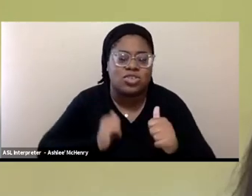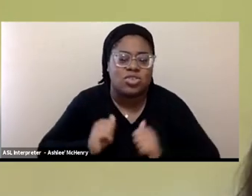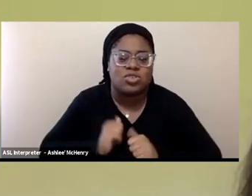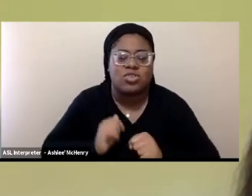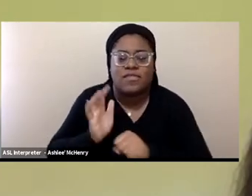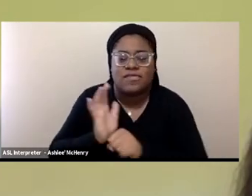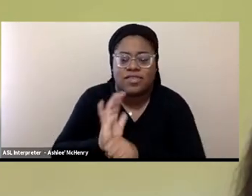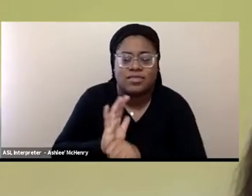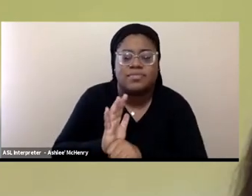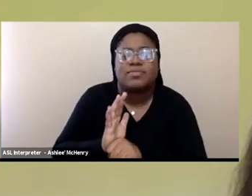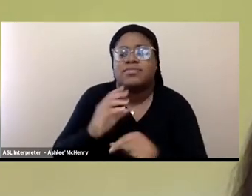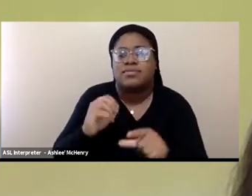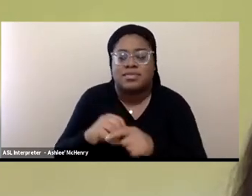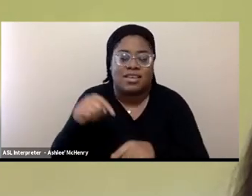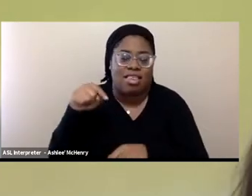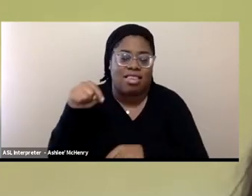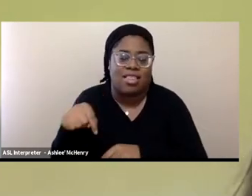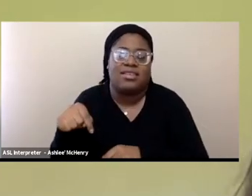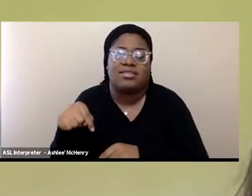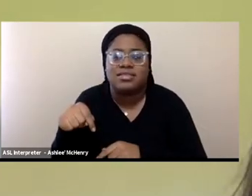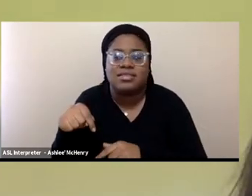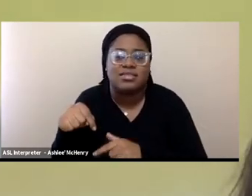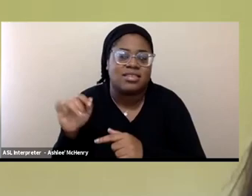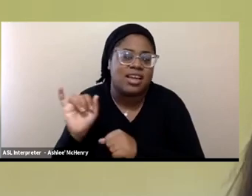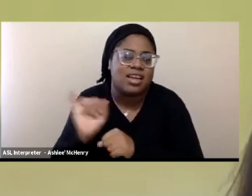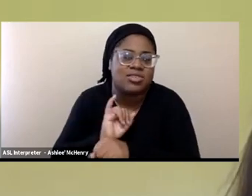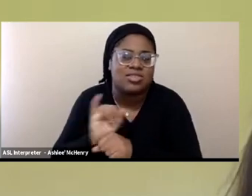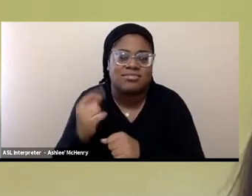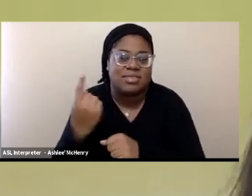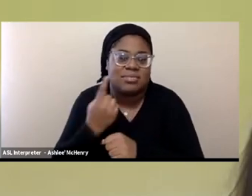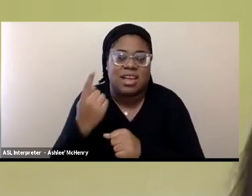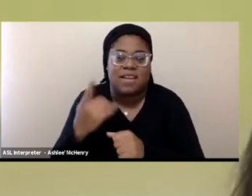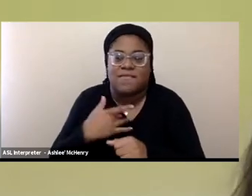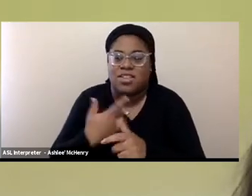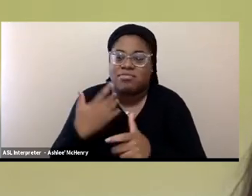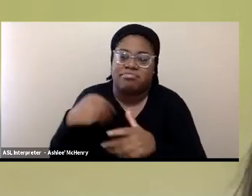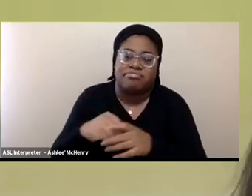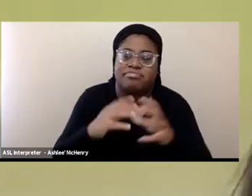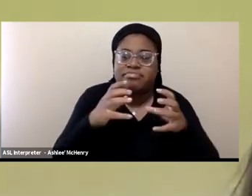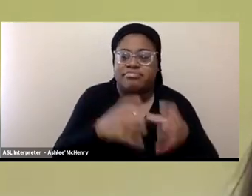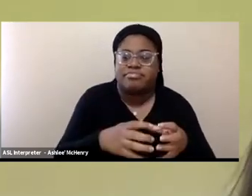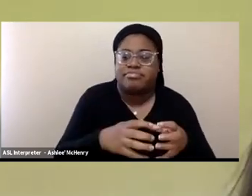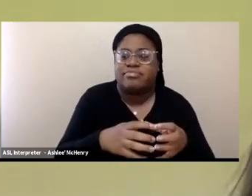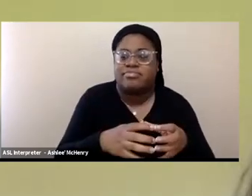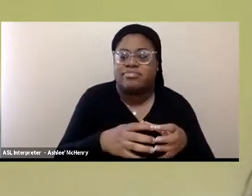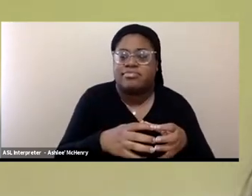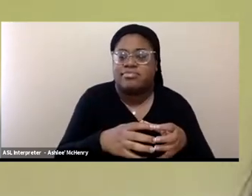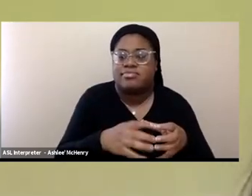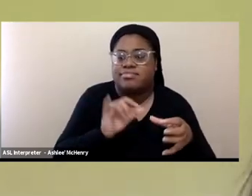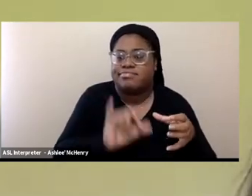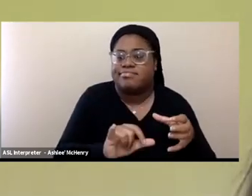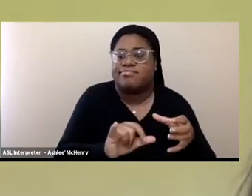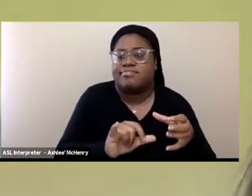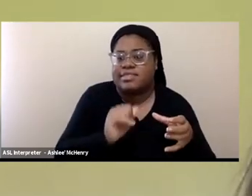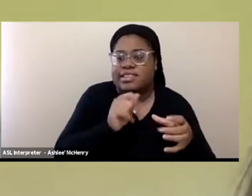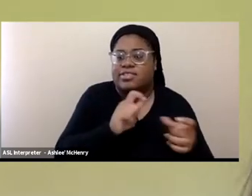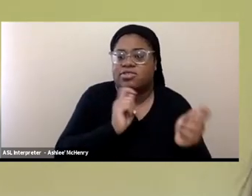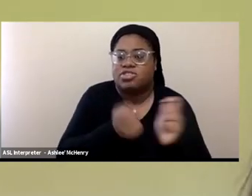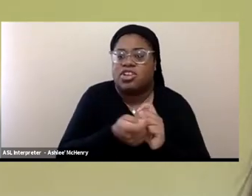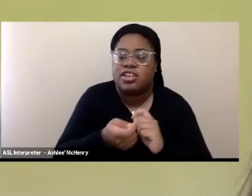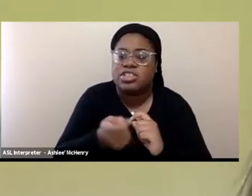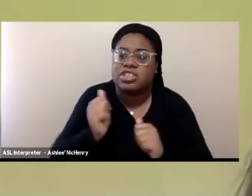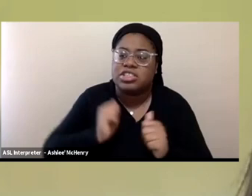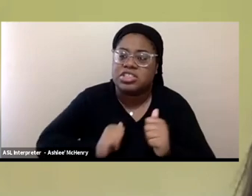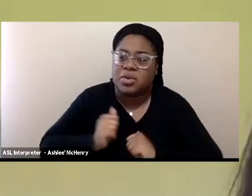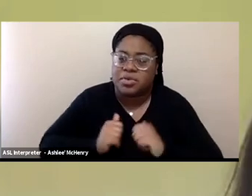And in this industry, I feel like sometimes we get put into a box and that once we're in it, it doesn't change on the series. The series is what the